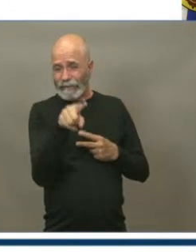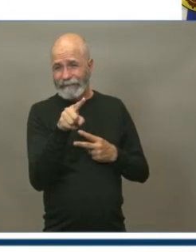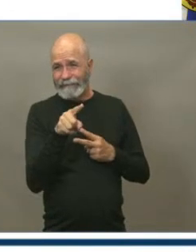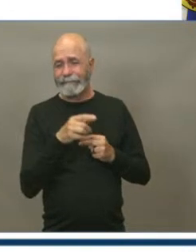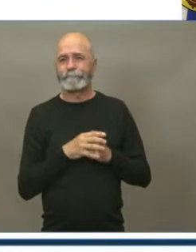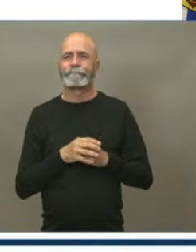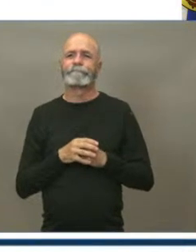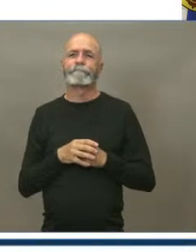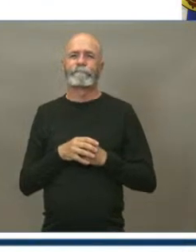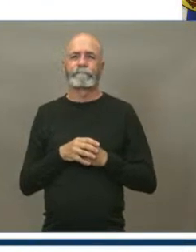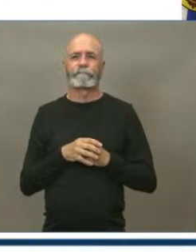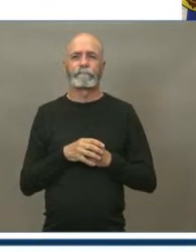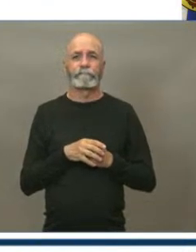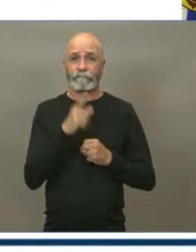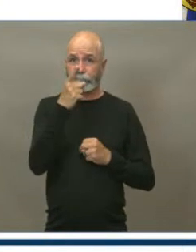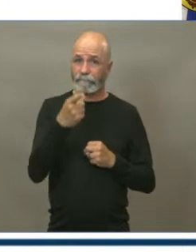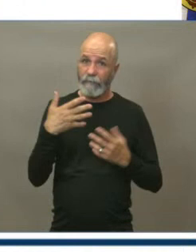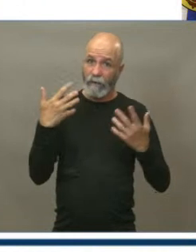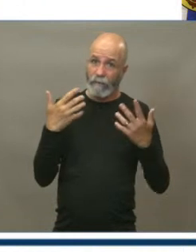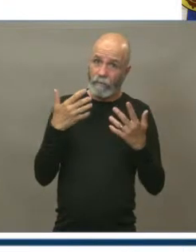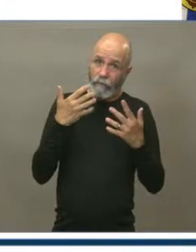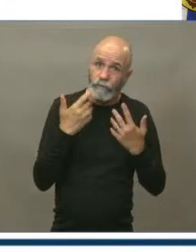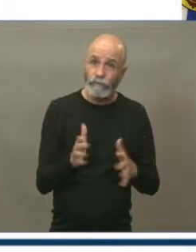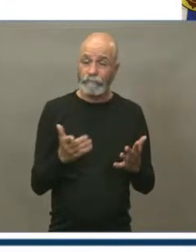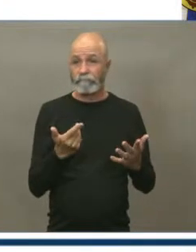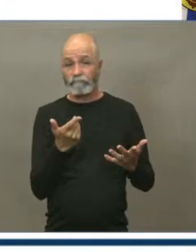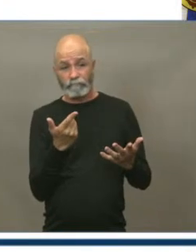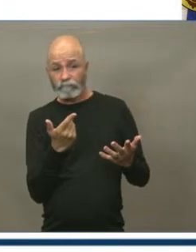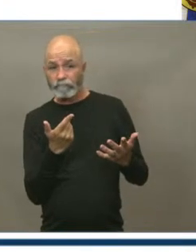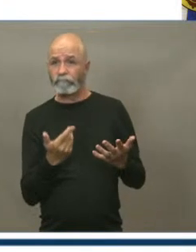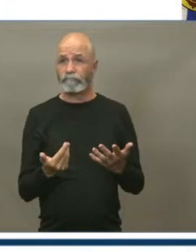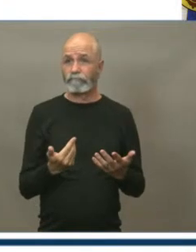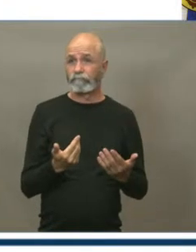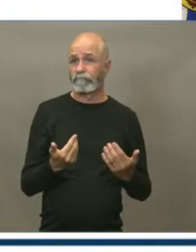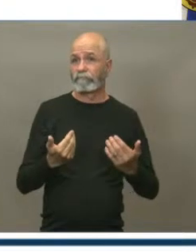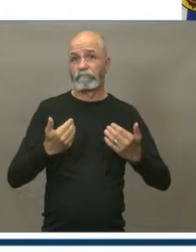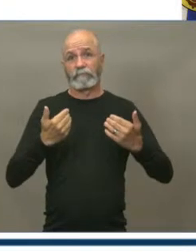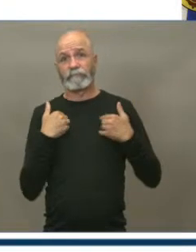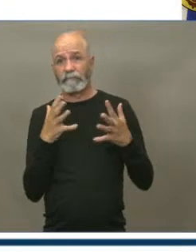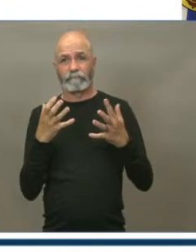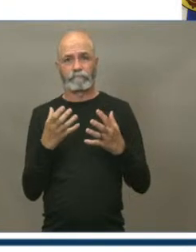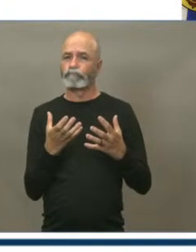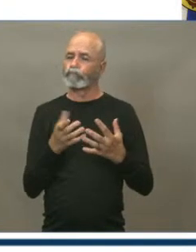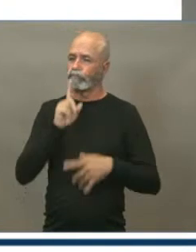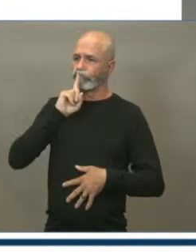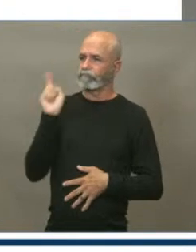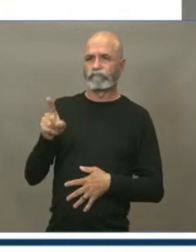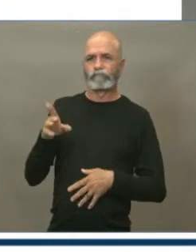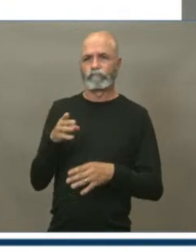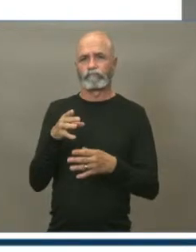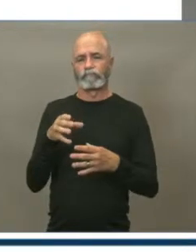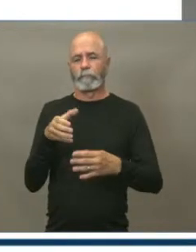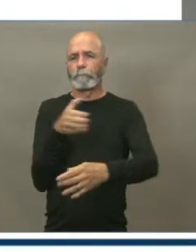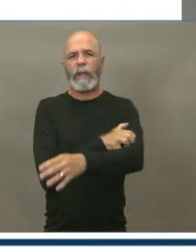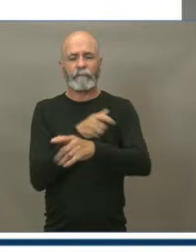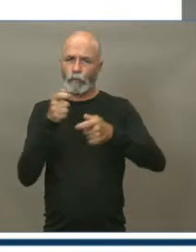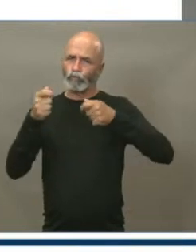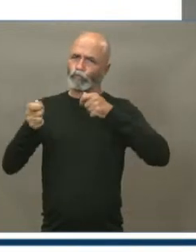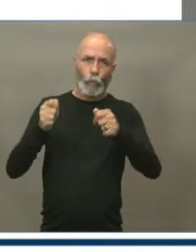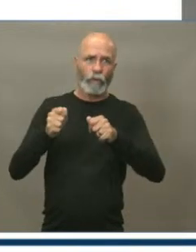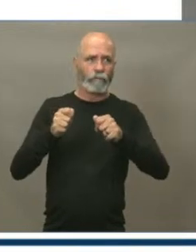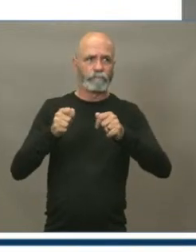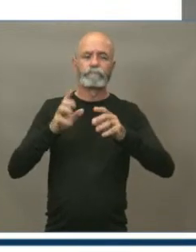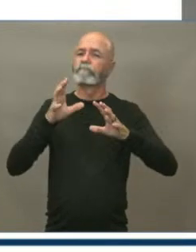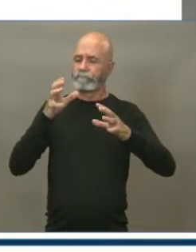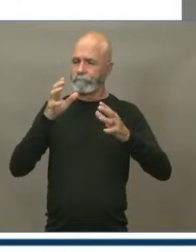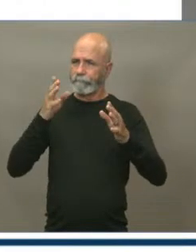powers do you have, further powers do you have to shut those places down if need be? So first of all, the exposure notifications